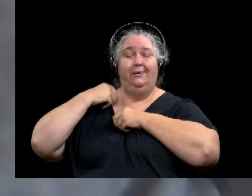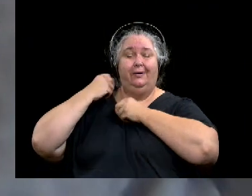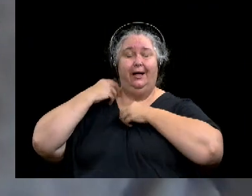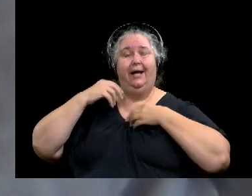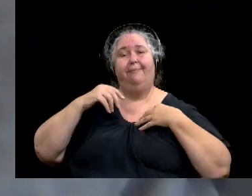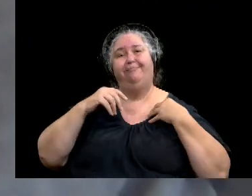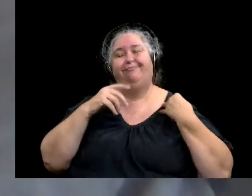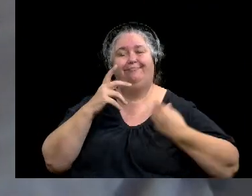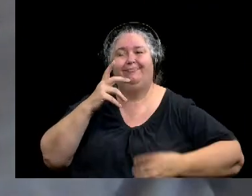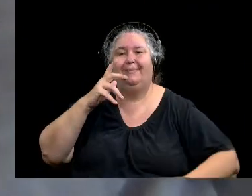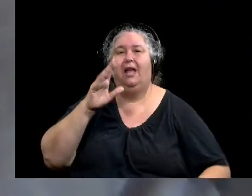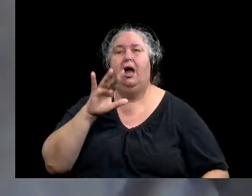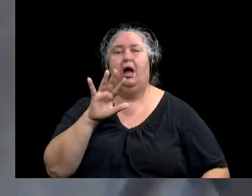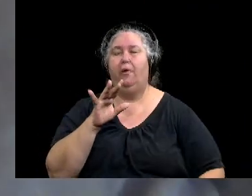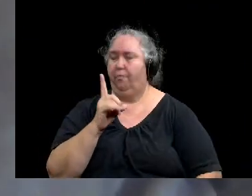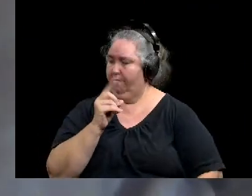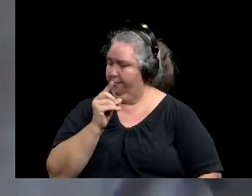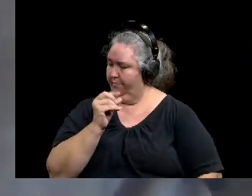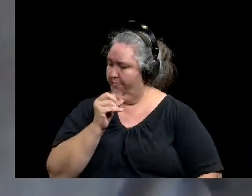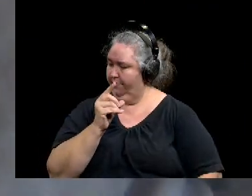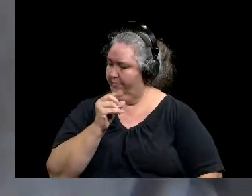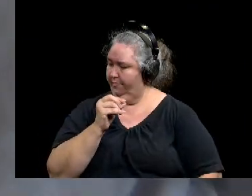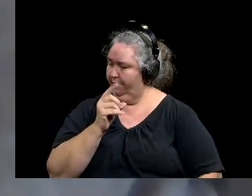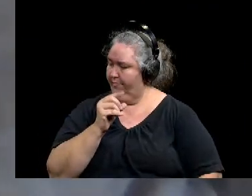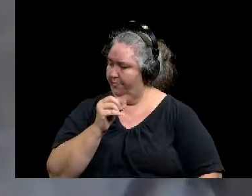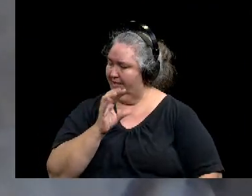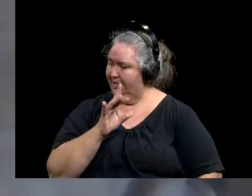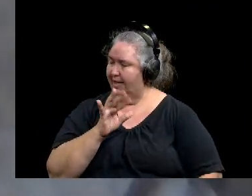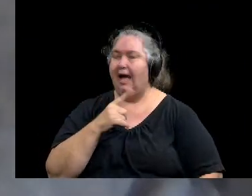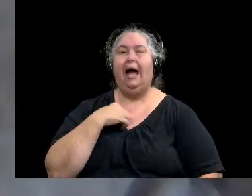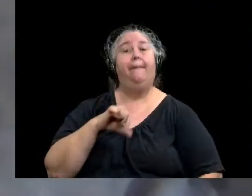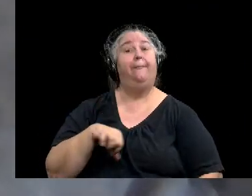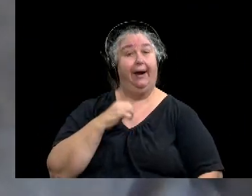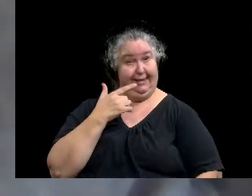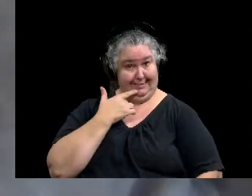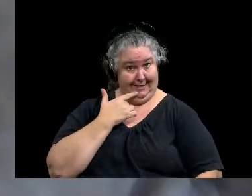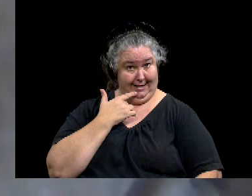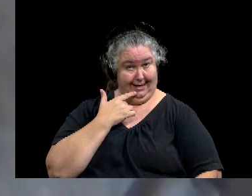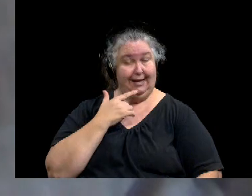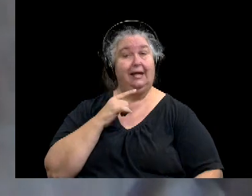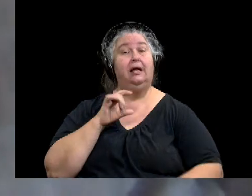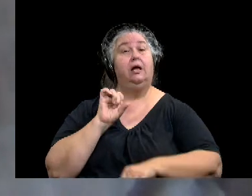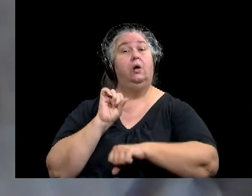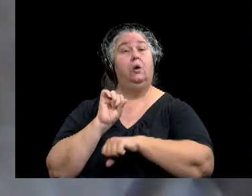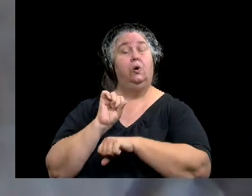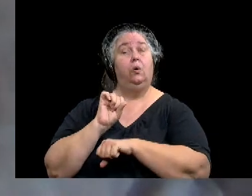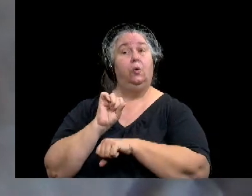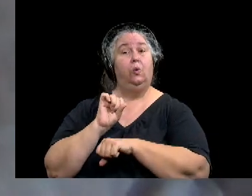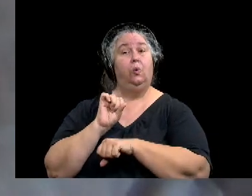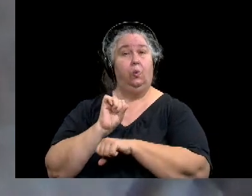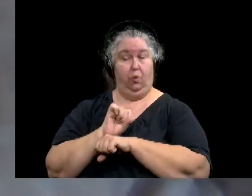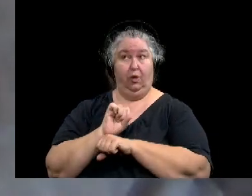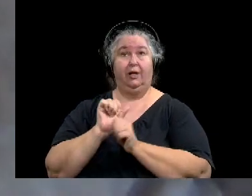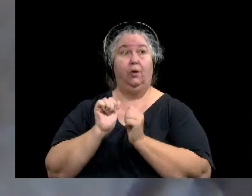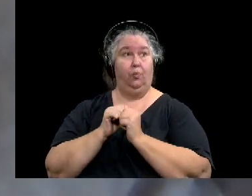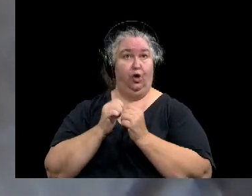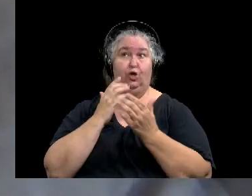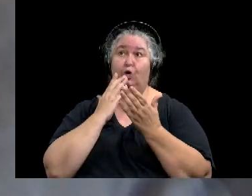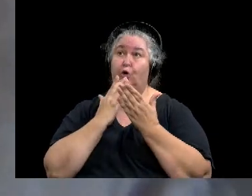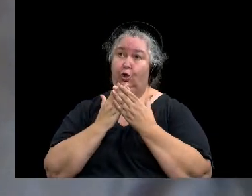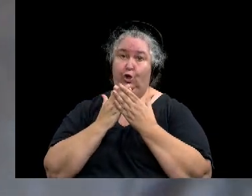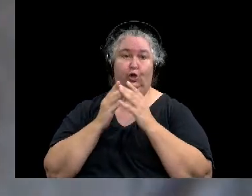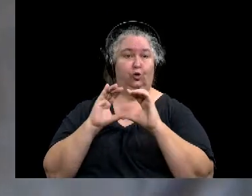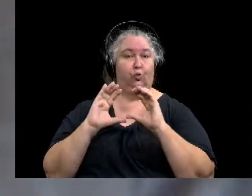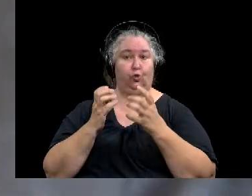just one other thing, I am proud to say that working with a fine group of folks here,